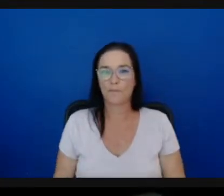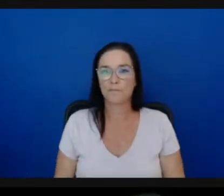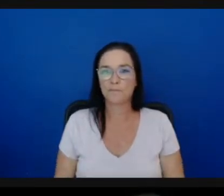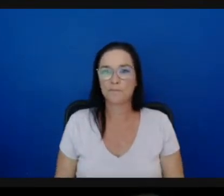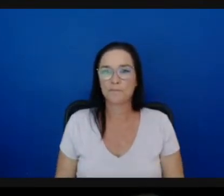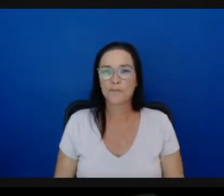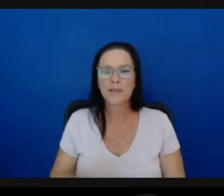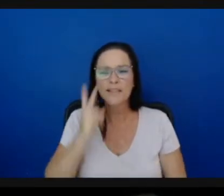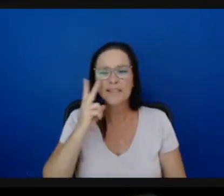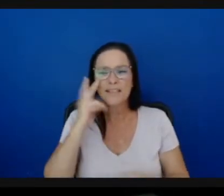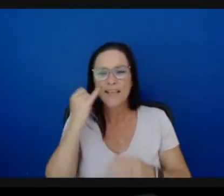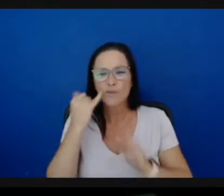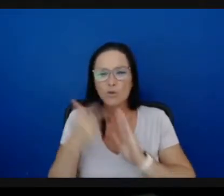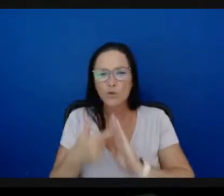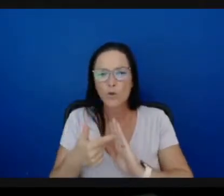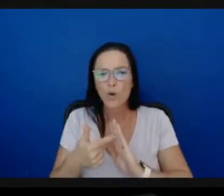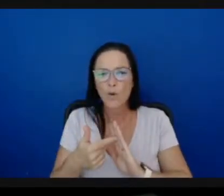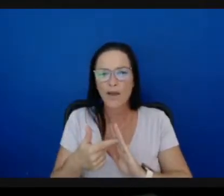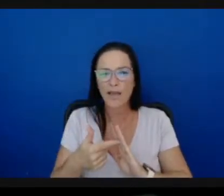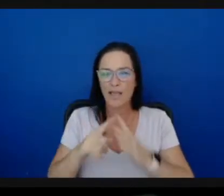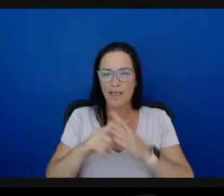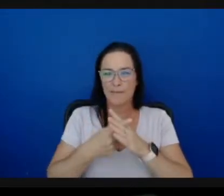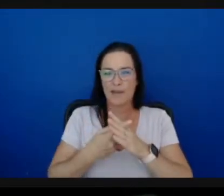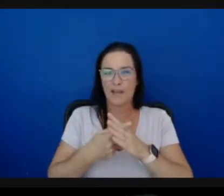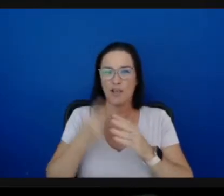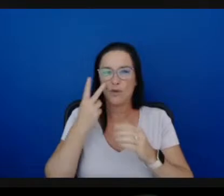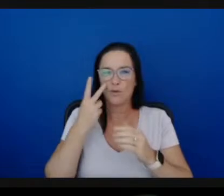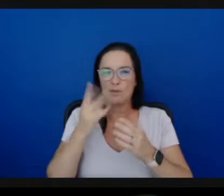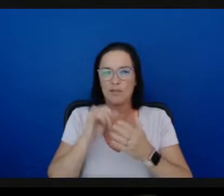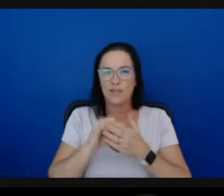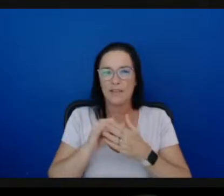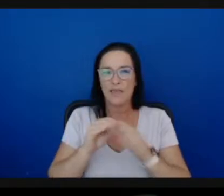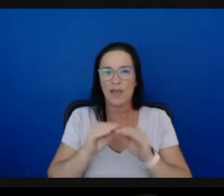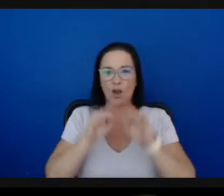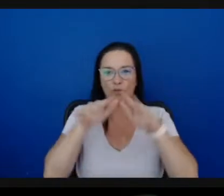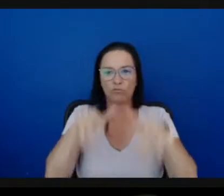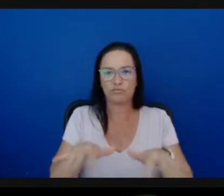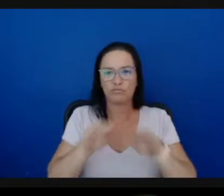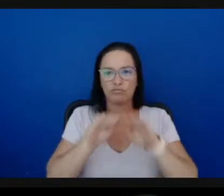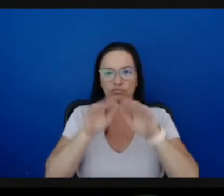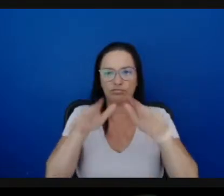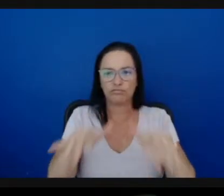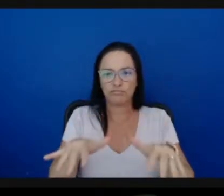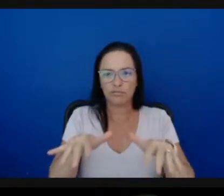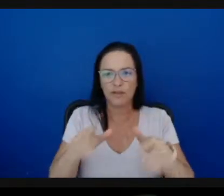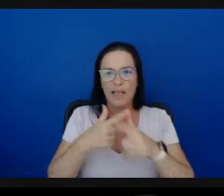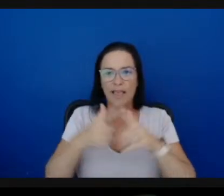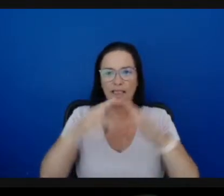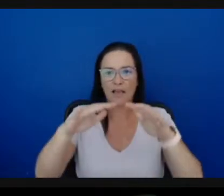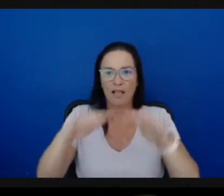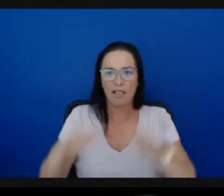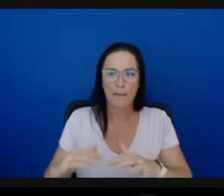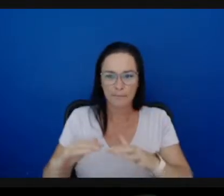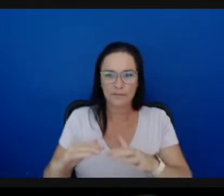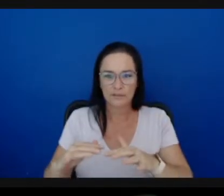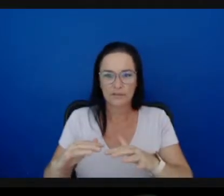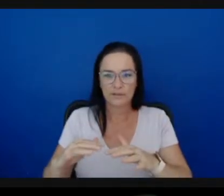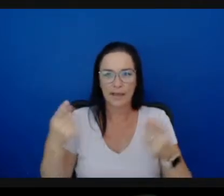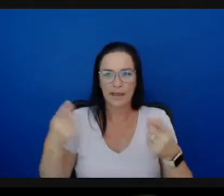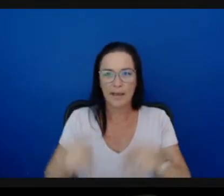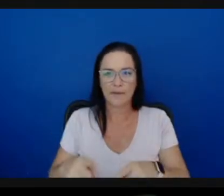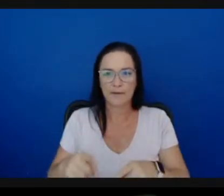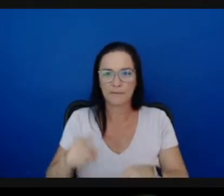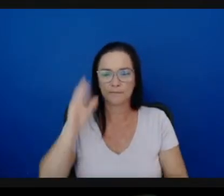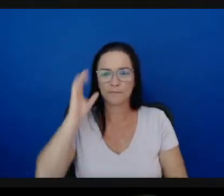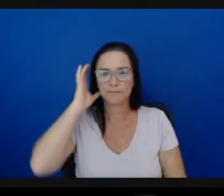There it goes. So at the beginning here, you see the outline of that overflowing lava lake. There is a collapse pit. For some